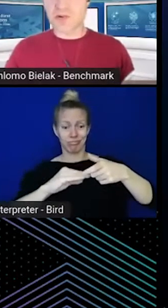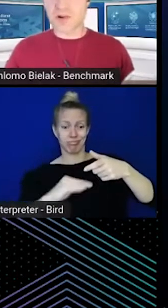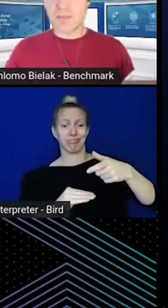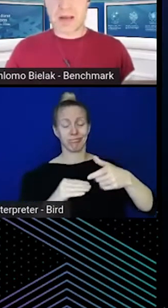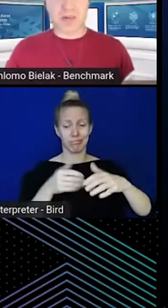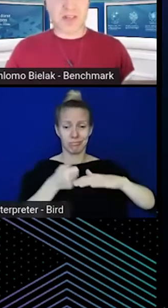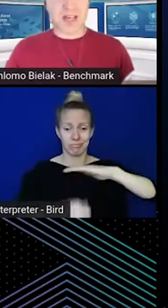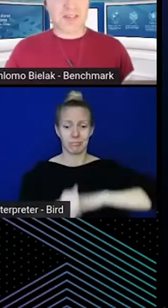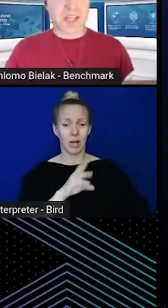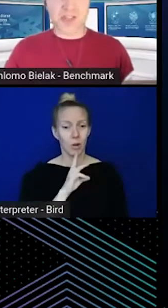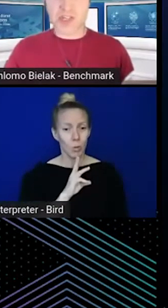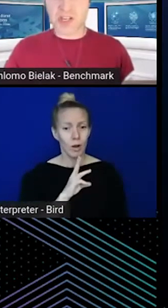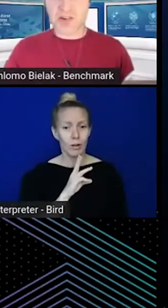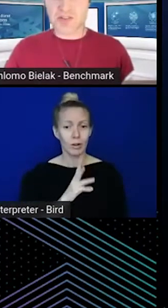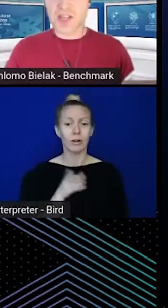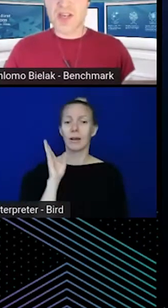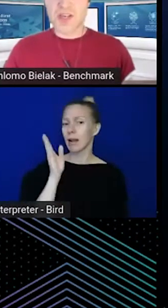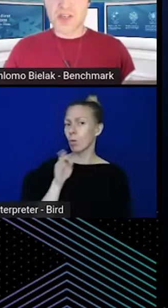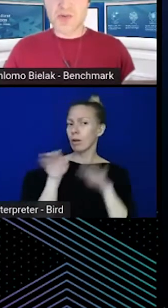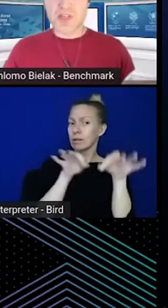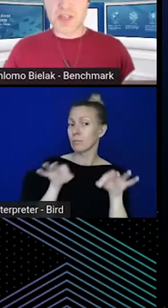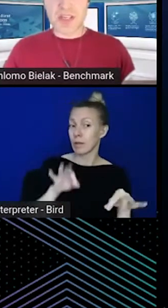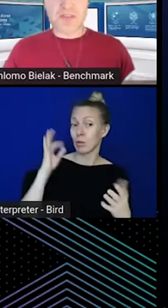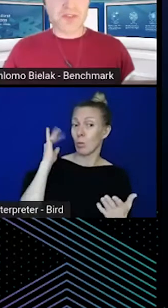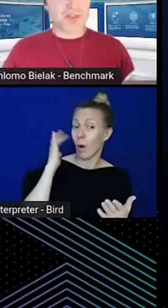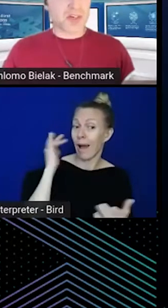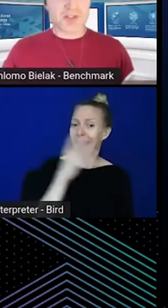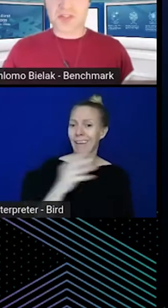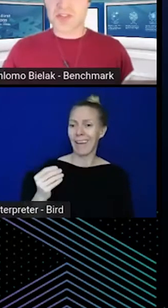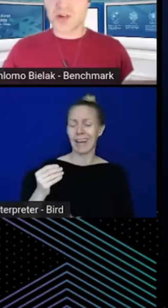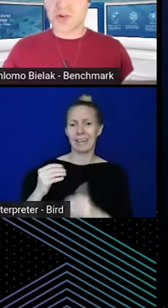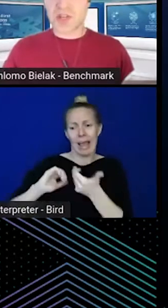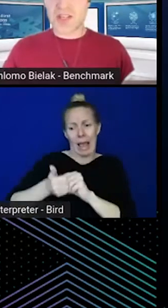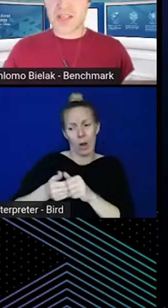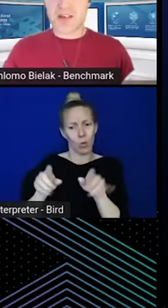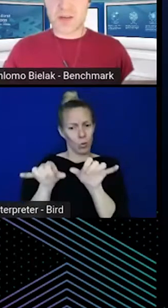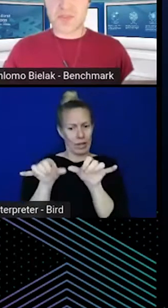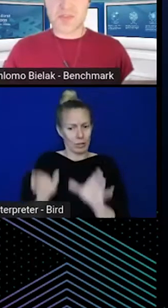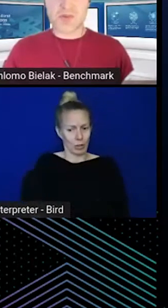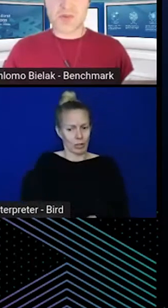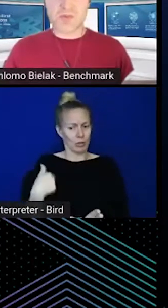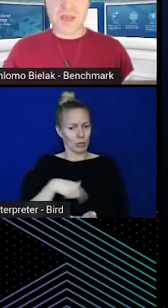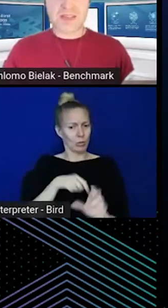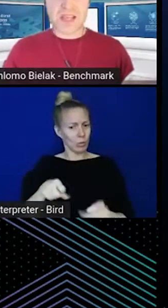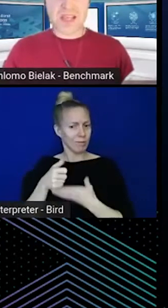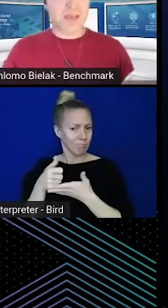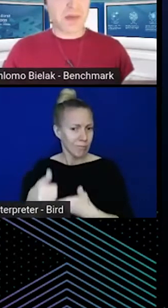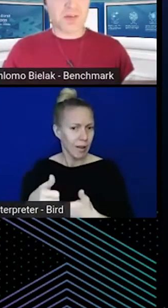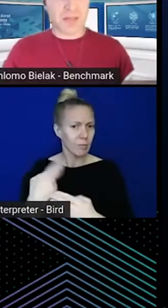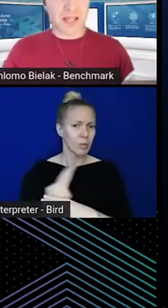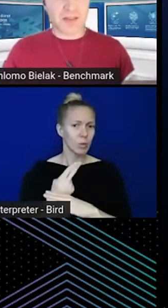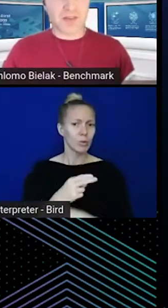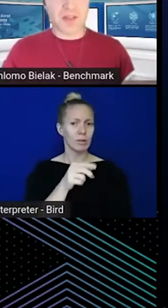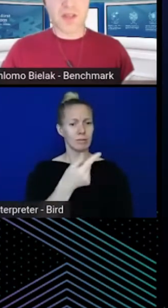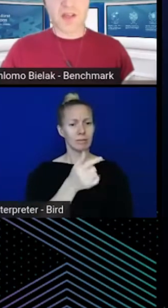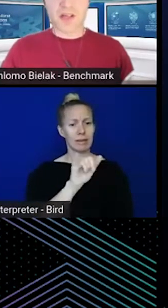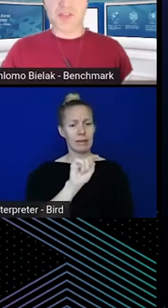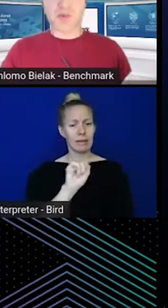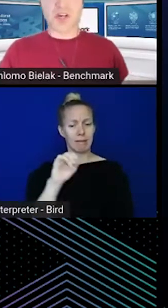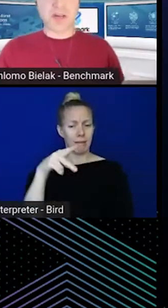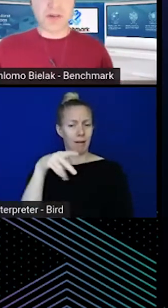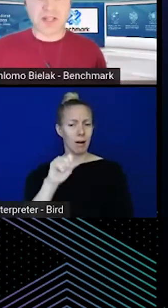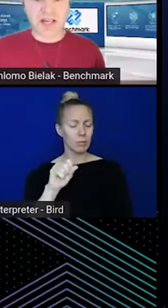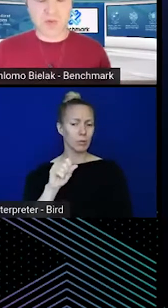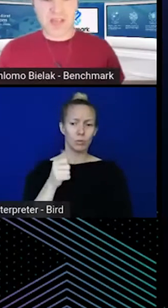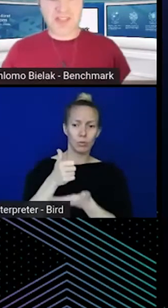we can do about it as engineers using infrastructure as code and GitOps to maintain a better planet.